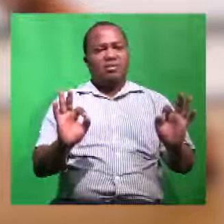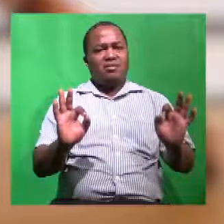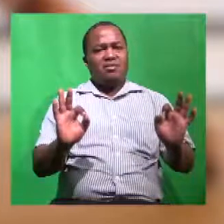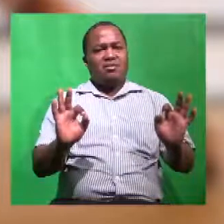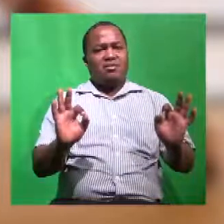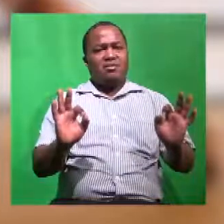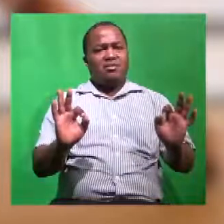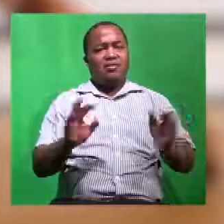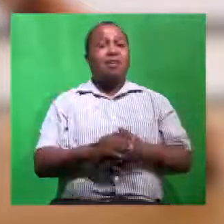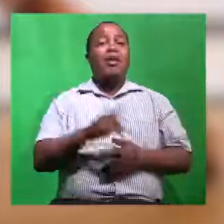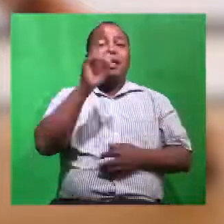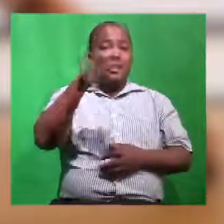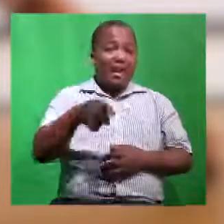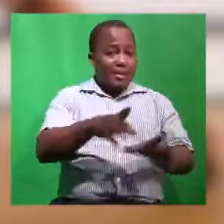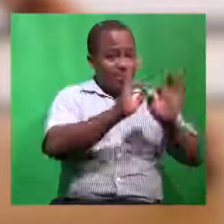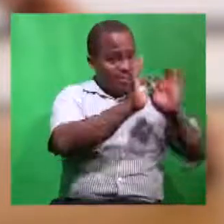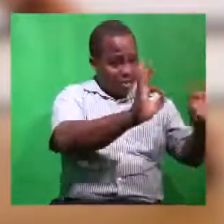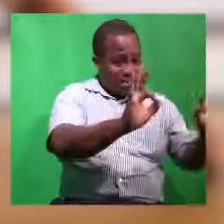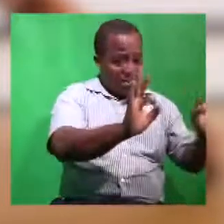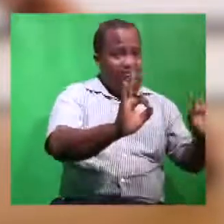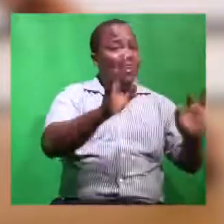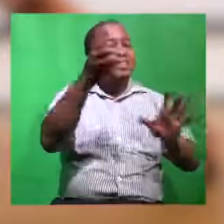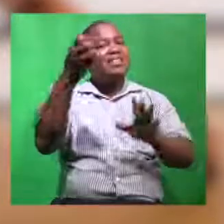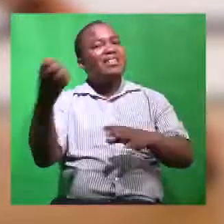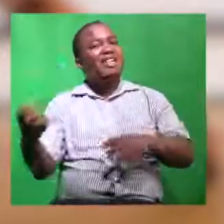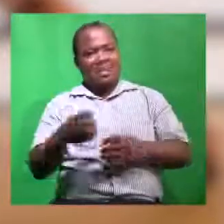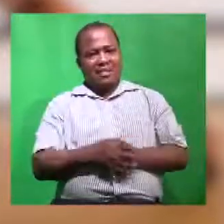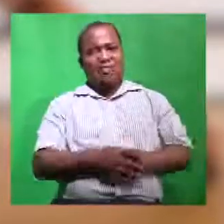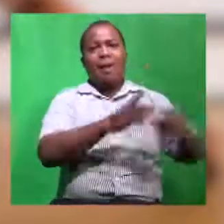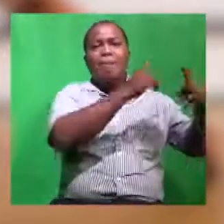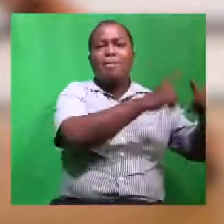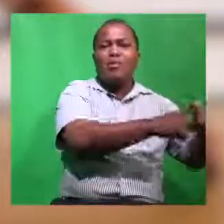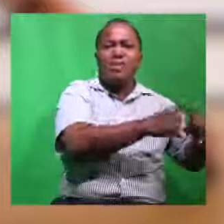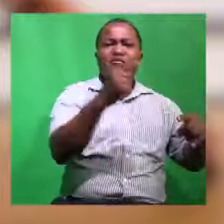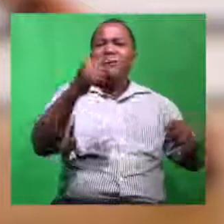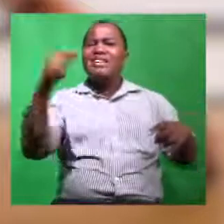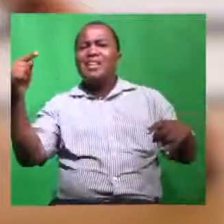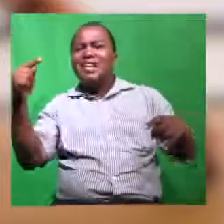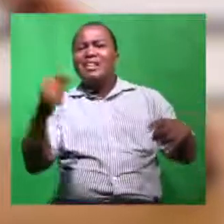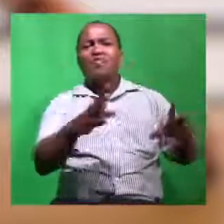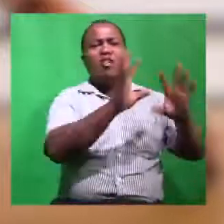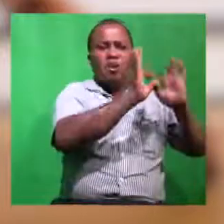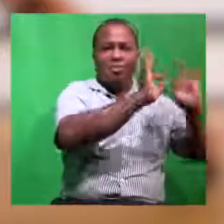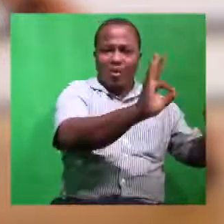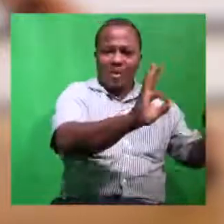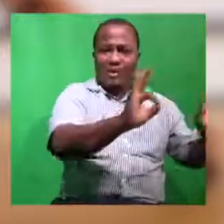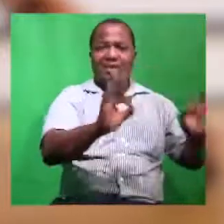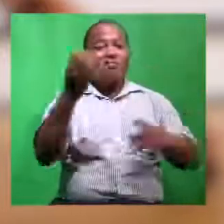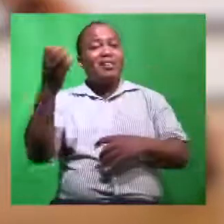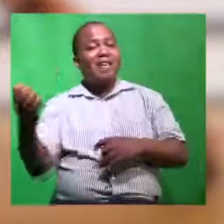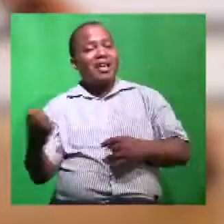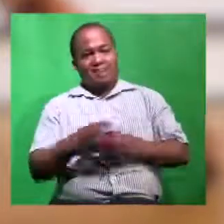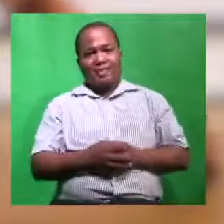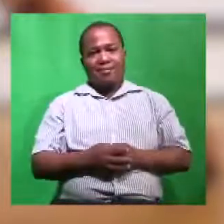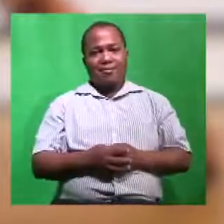so negative. There are positive and negative. So we are looking at those important things are positive, negative impact of culture. The one